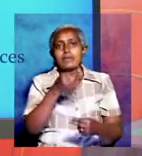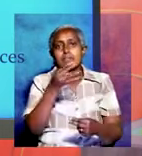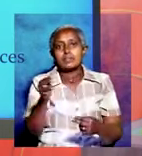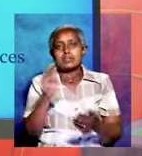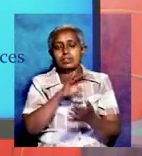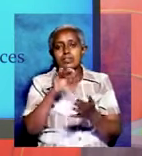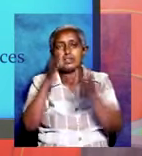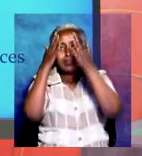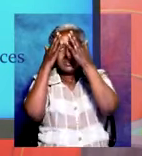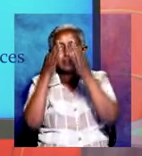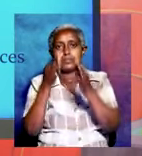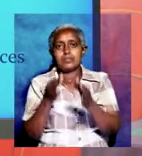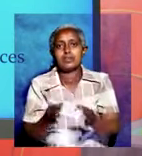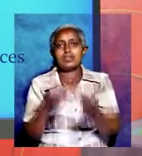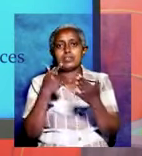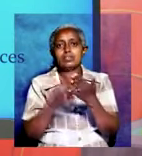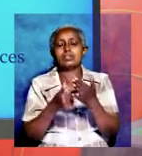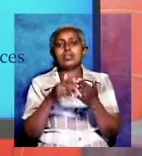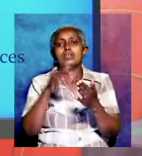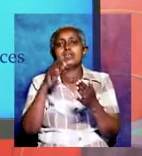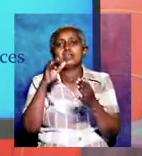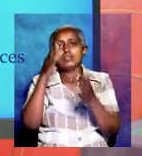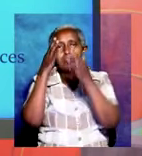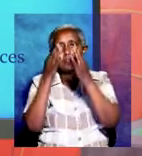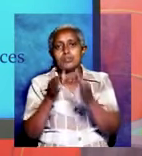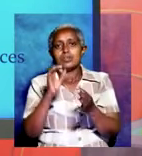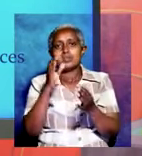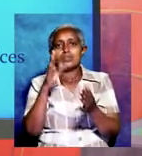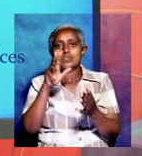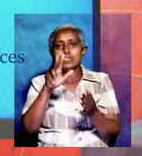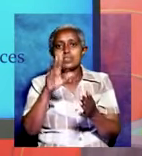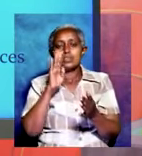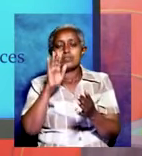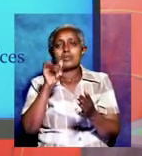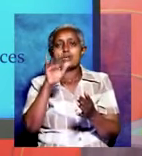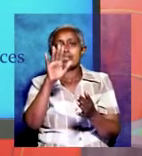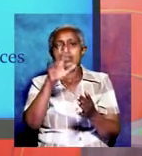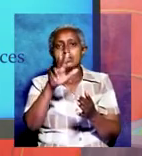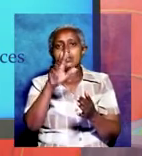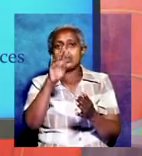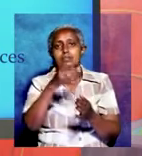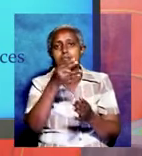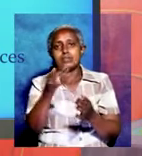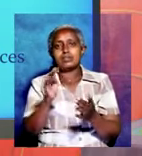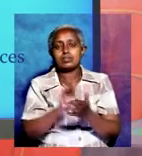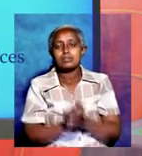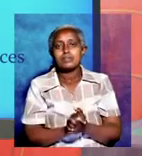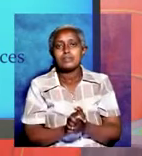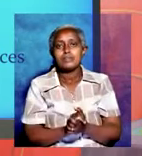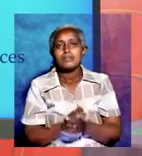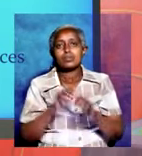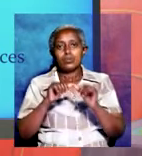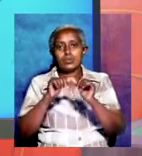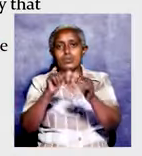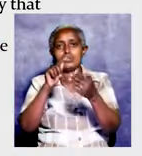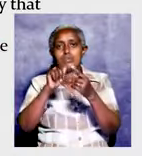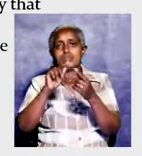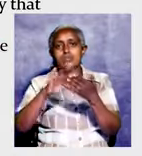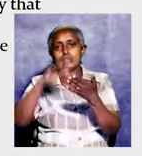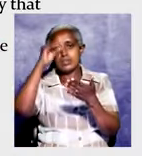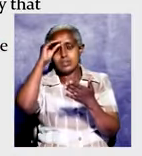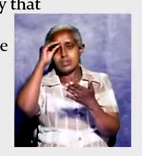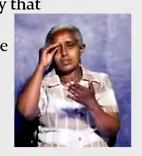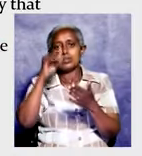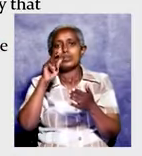and determine the determinant of 3 by 3 matrix. Now let's continue the lesson.